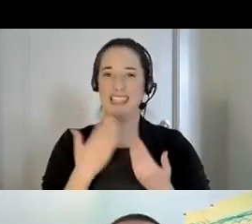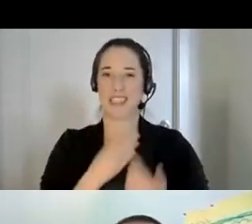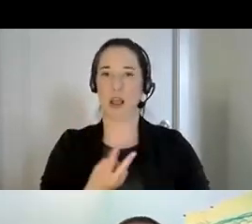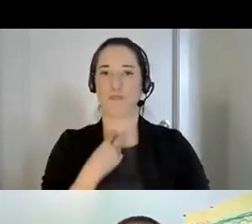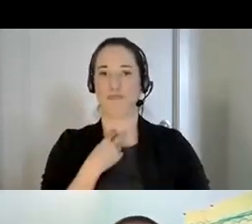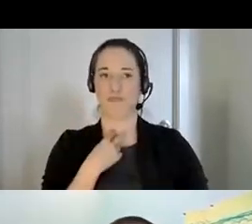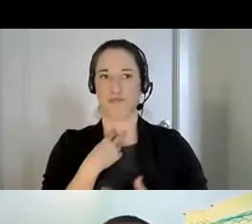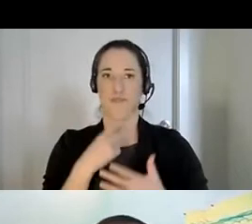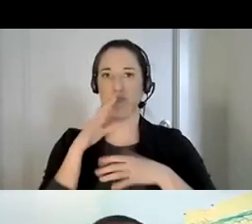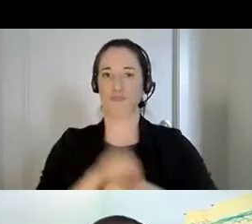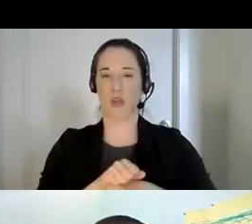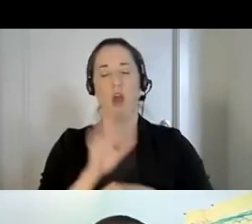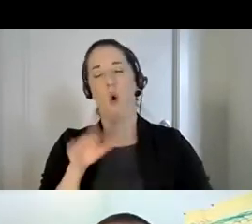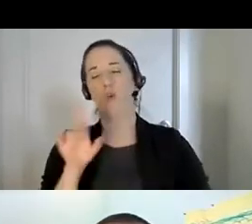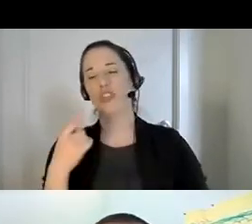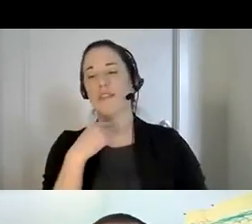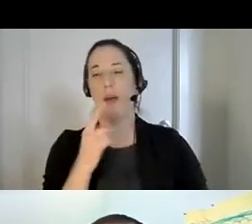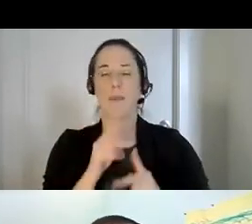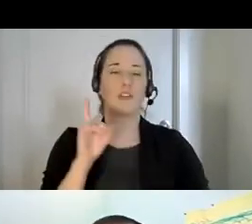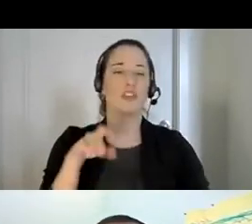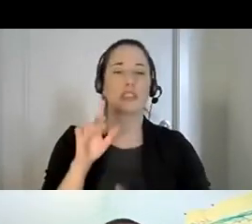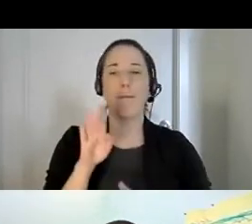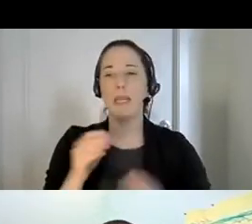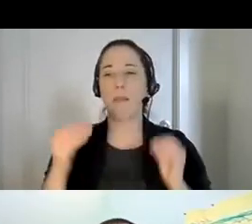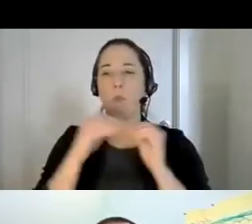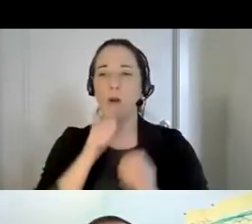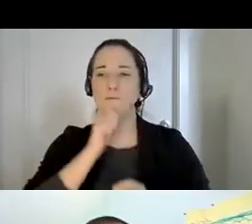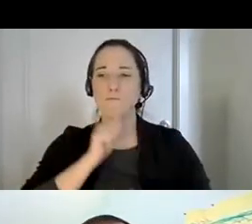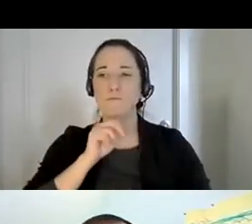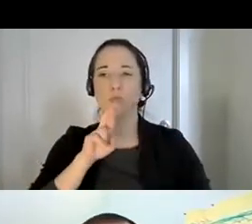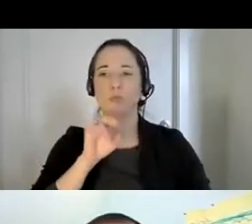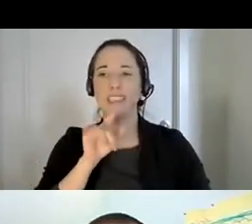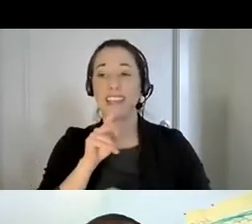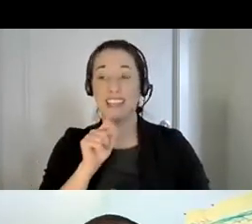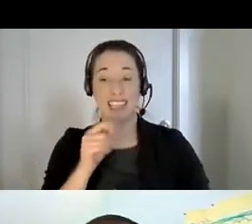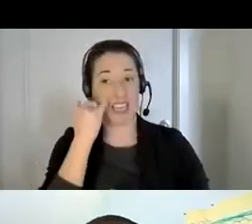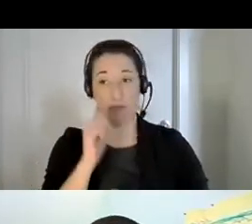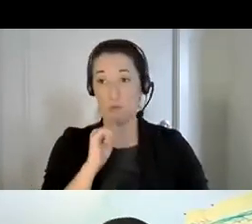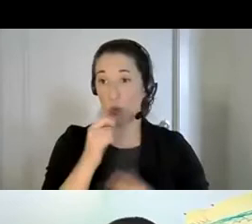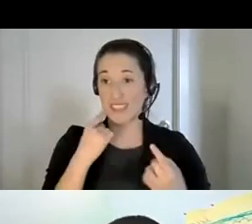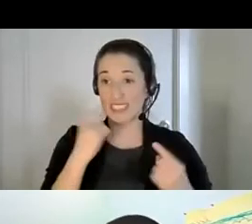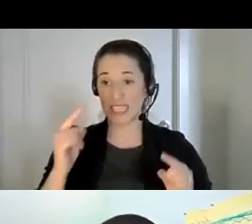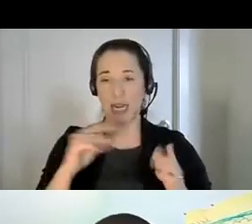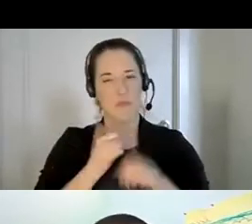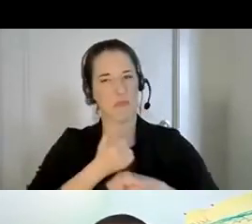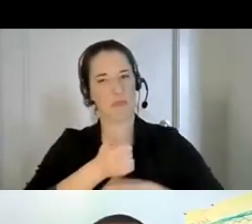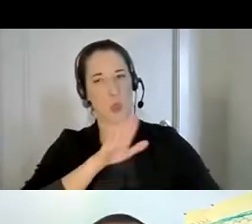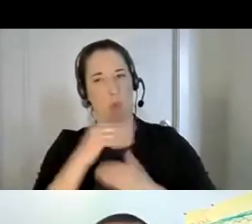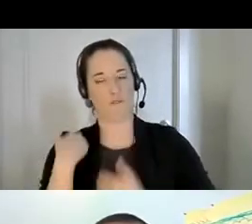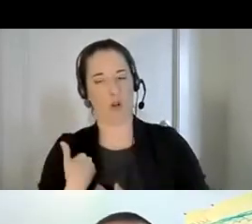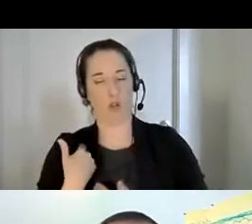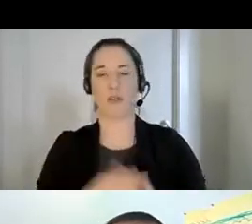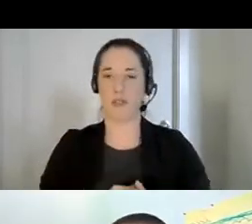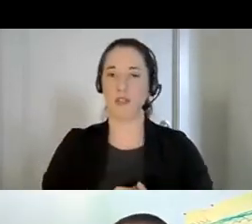do is to be more resilient. And if they don't succeed, it is simply because they are not resilient enough. Resilience has become